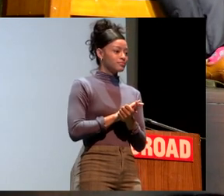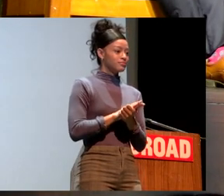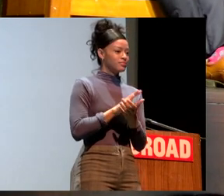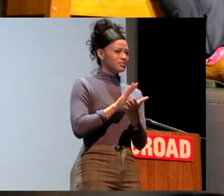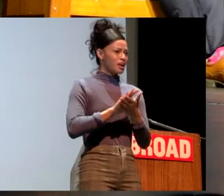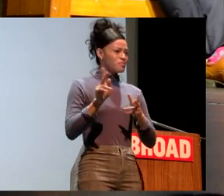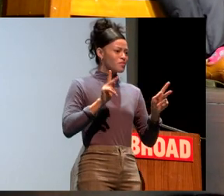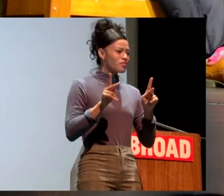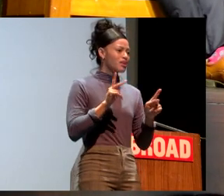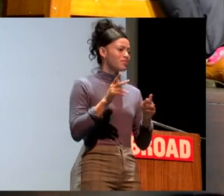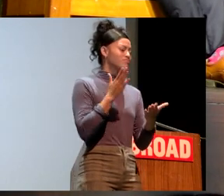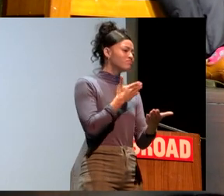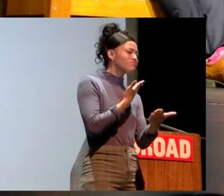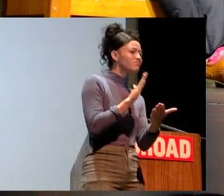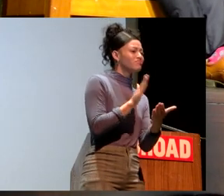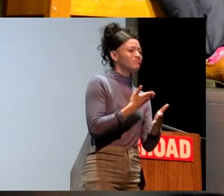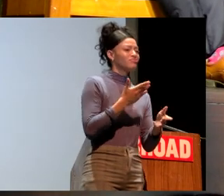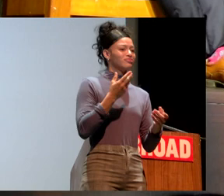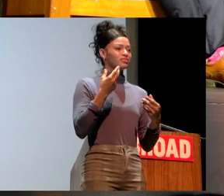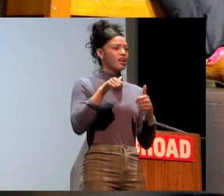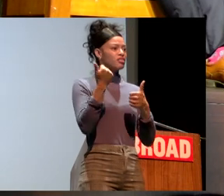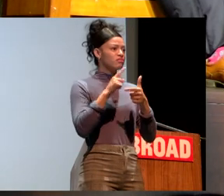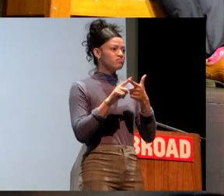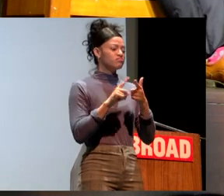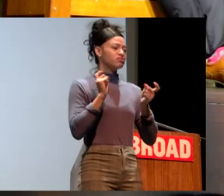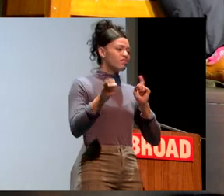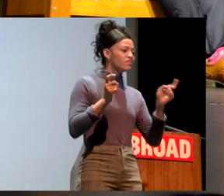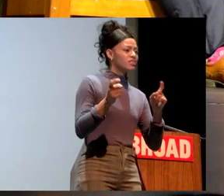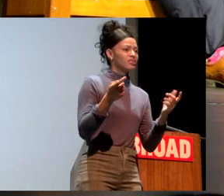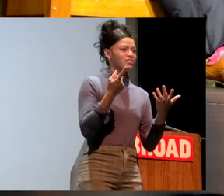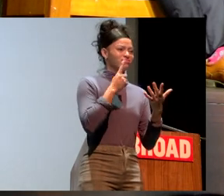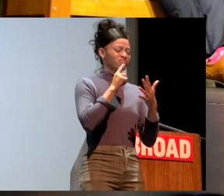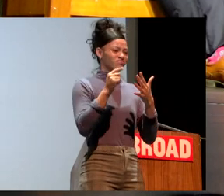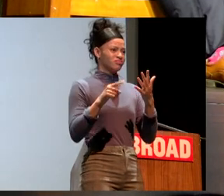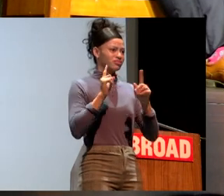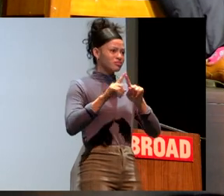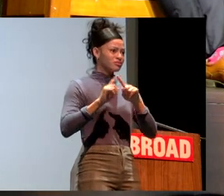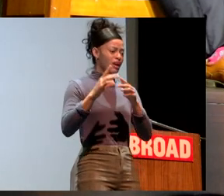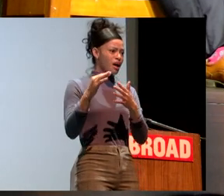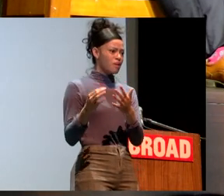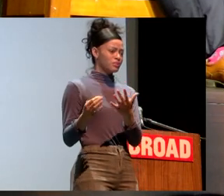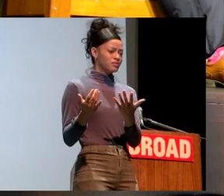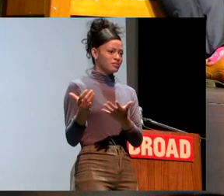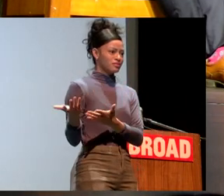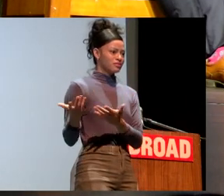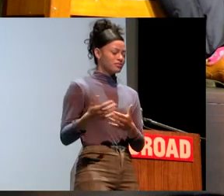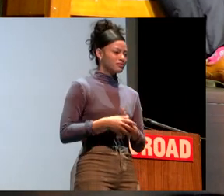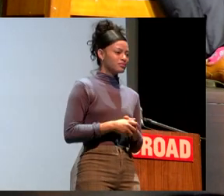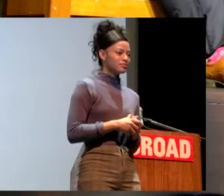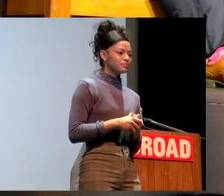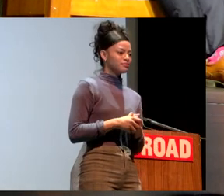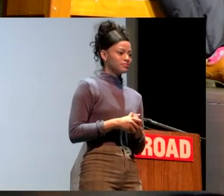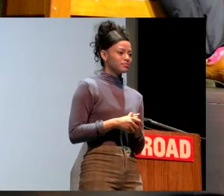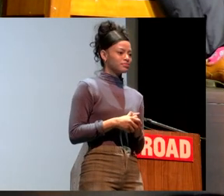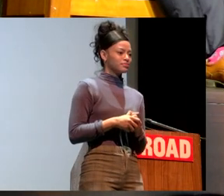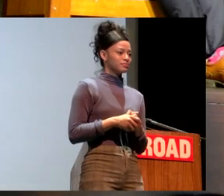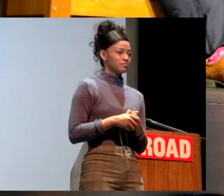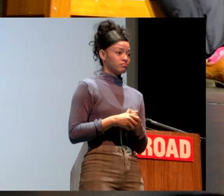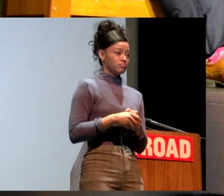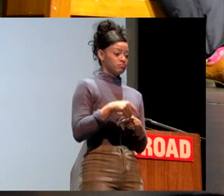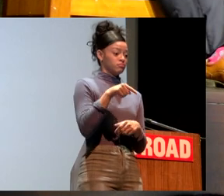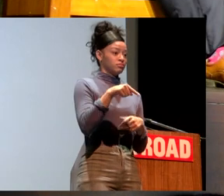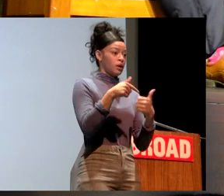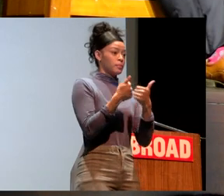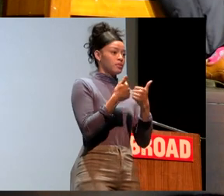the radish, I don't know the English. I was making radish trading and meeting people online to make sure they have the best price, so there was an economy as